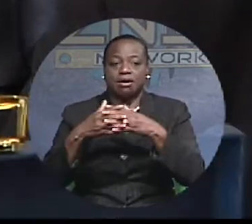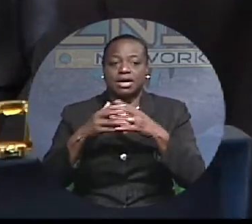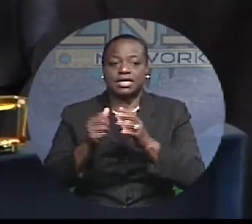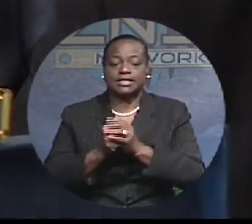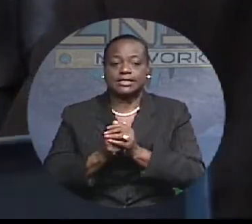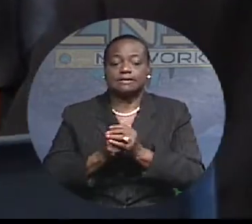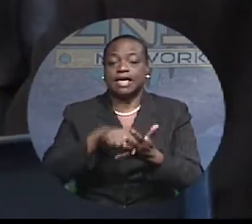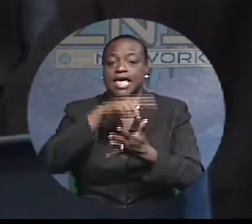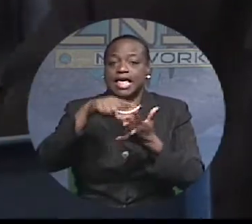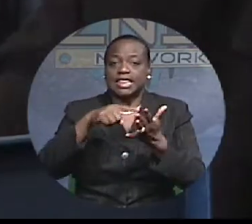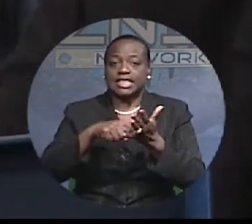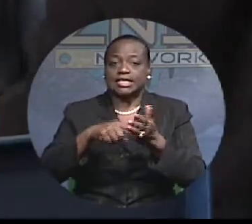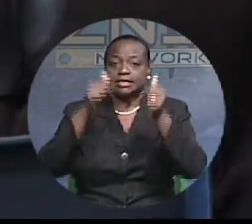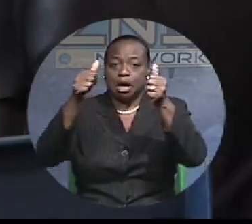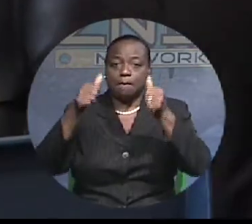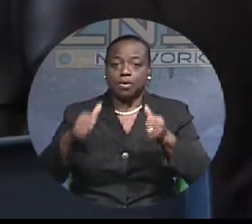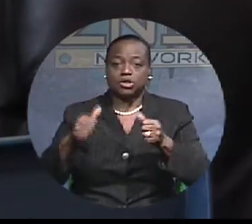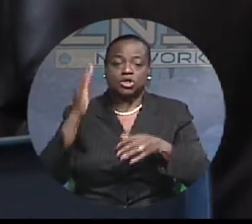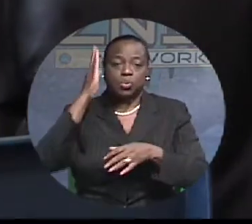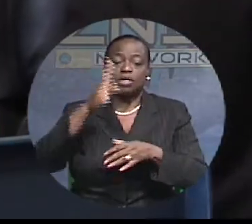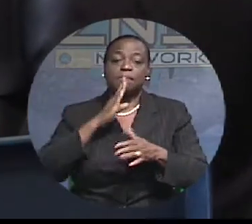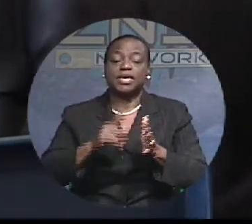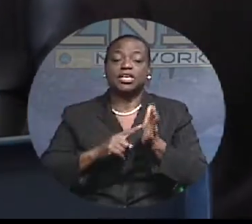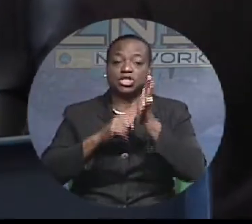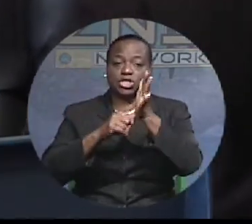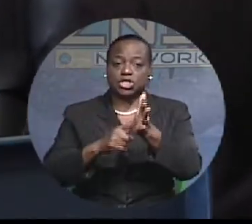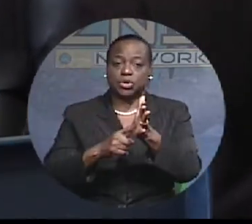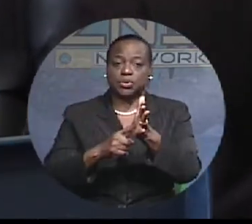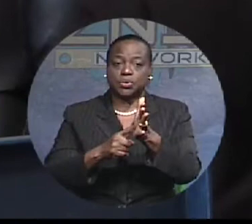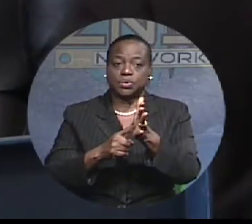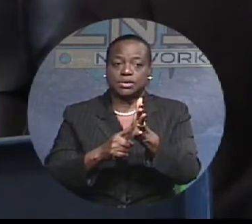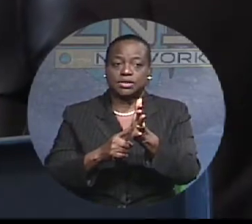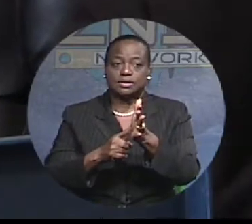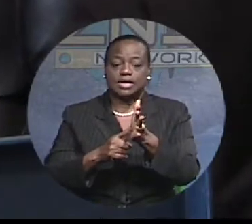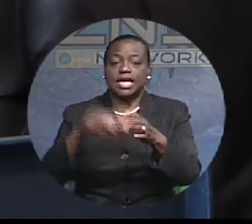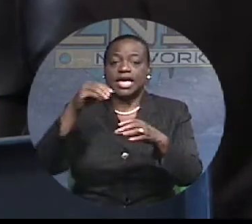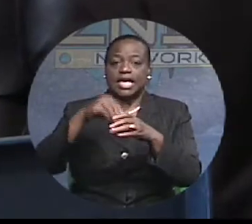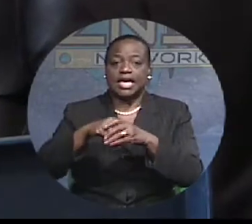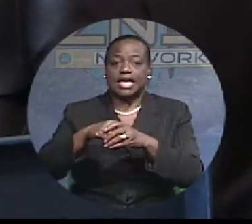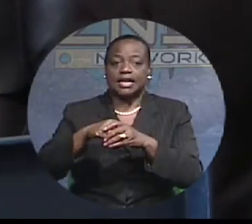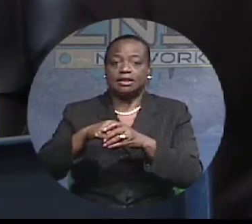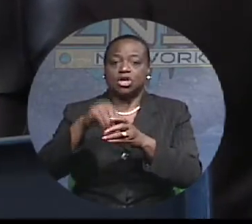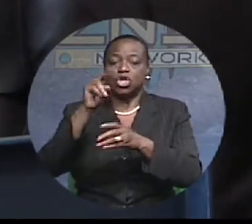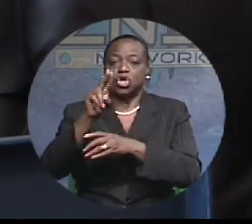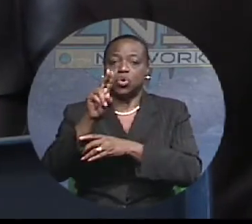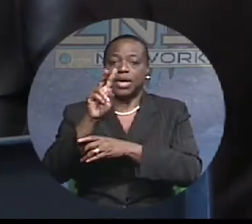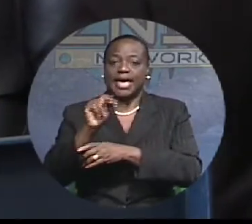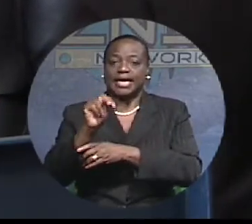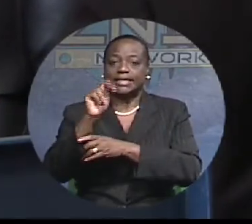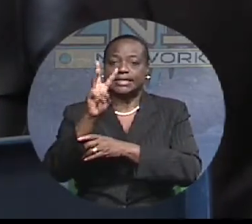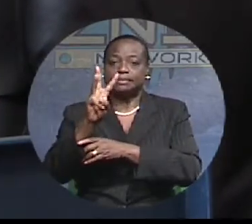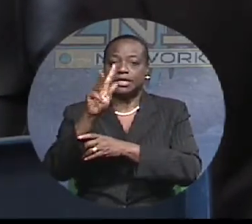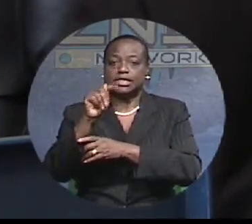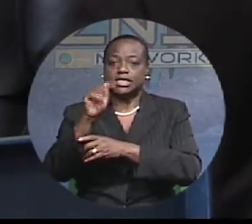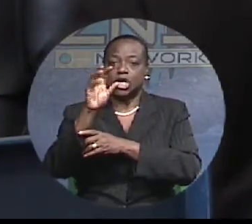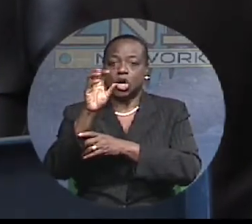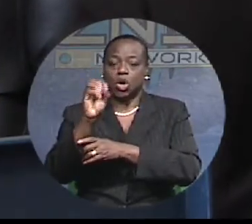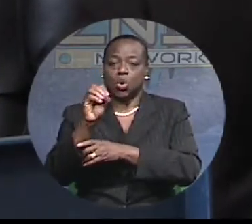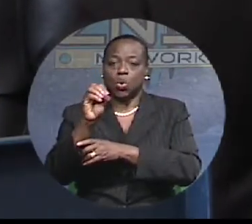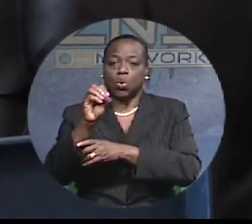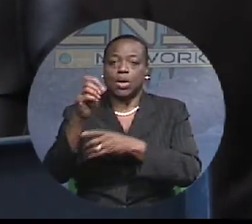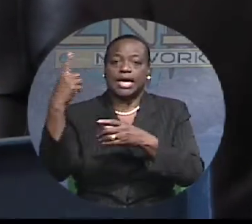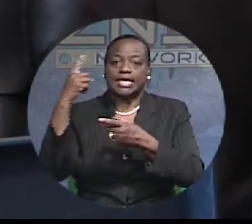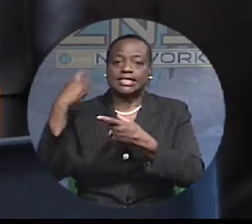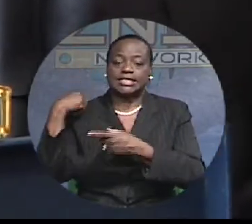This poster will be displayed with other regional winners in the foyer of the UNWTO headquarters in Madrid,